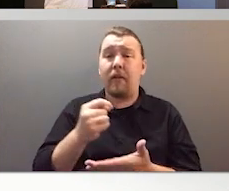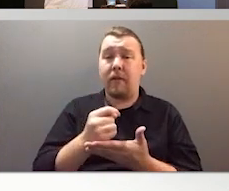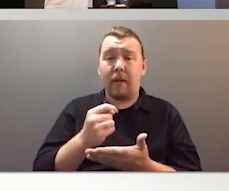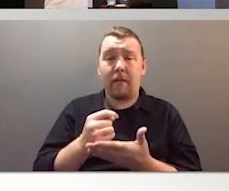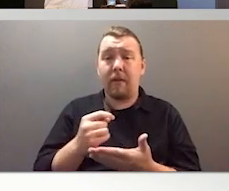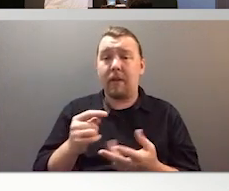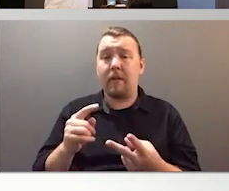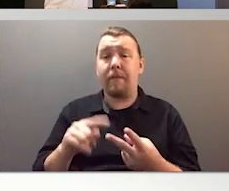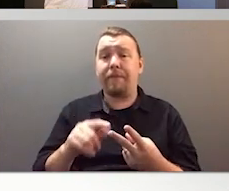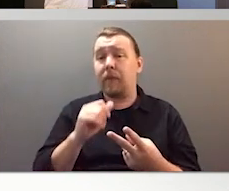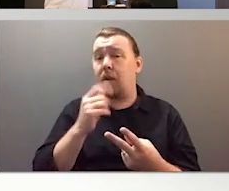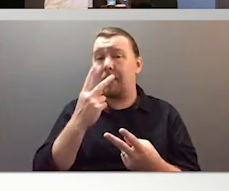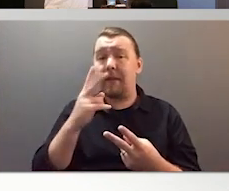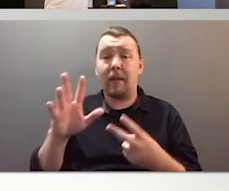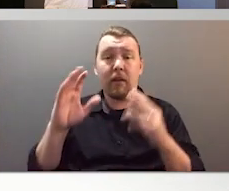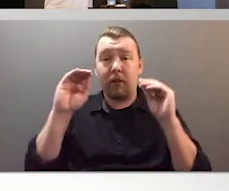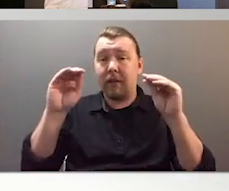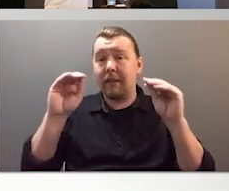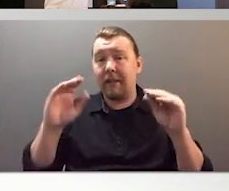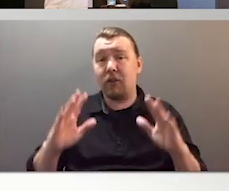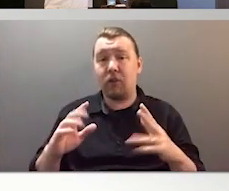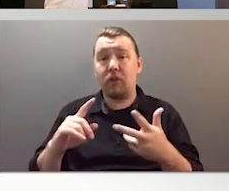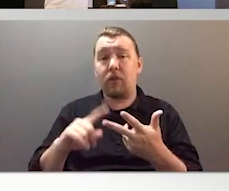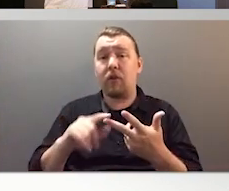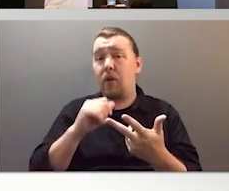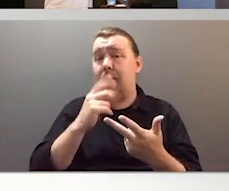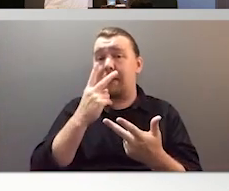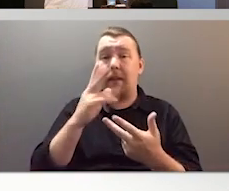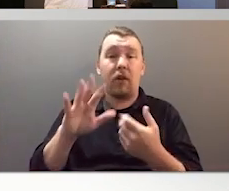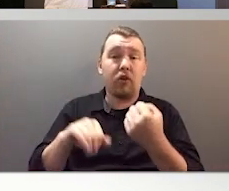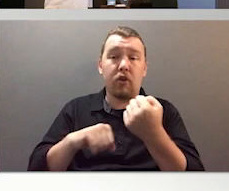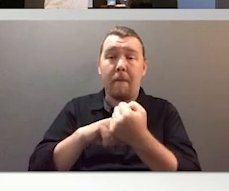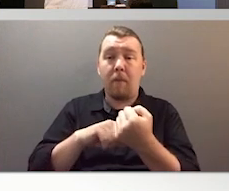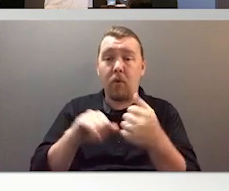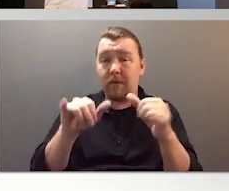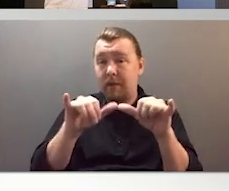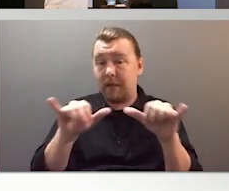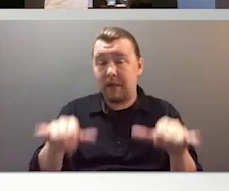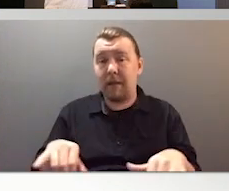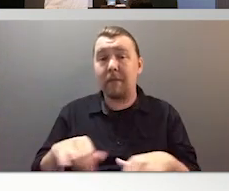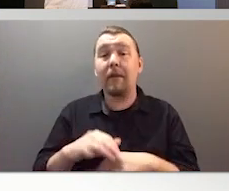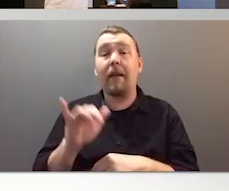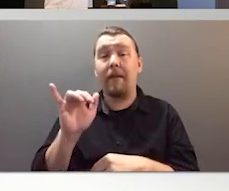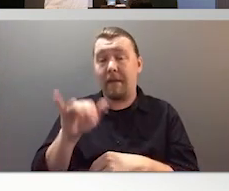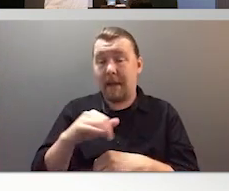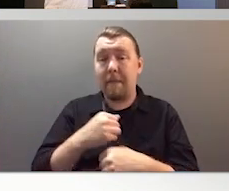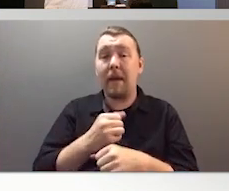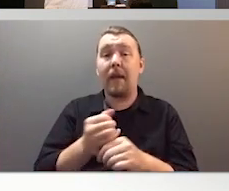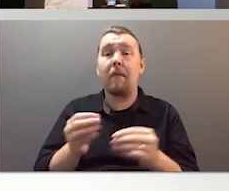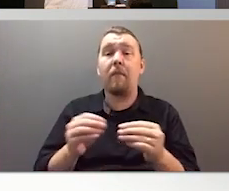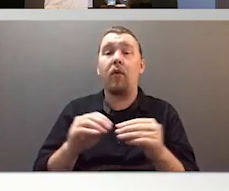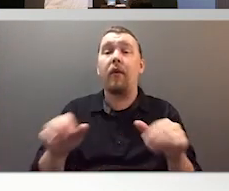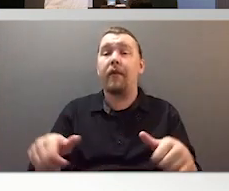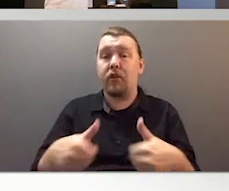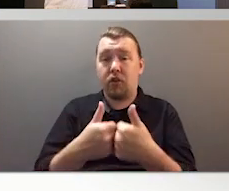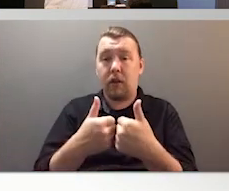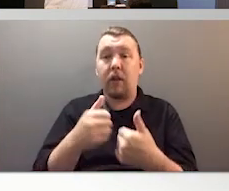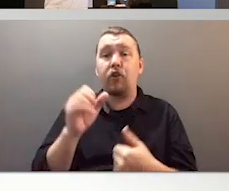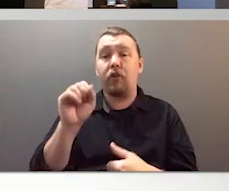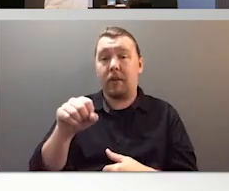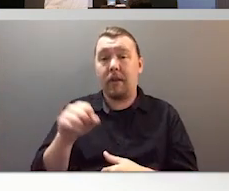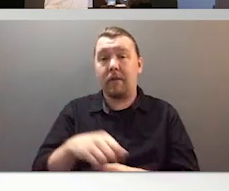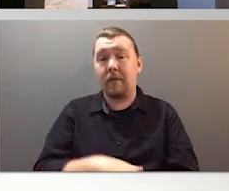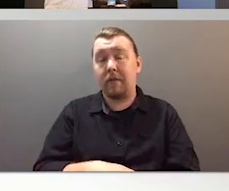more challenging. Me personally, the second that the risks outweighed